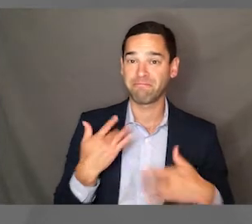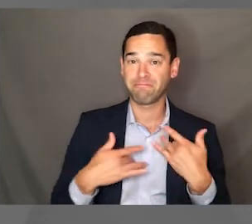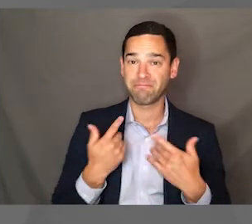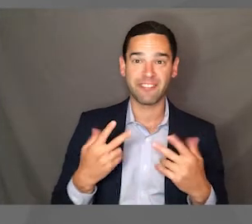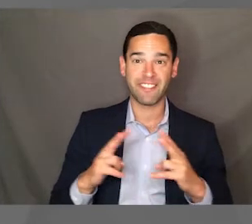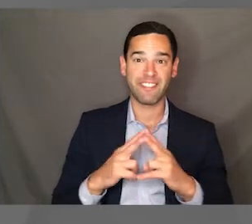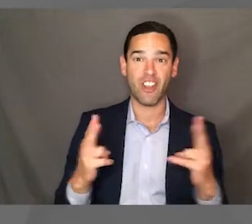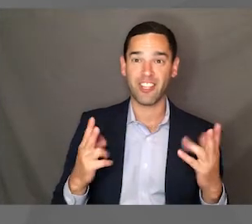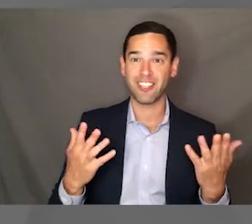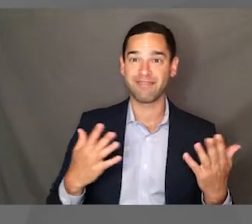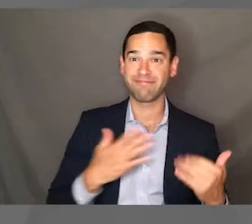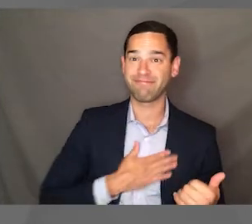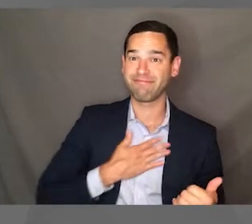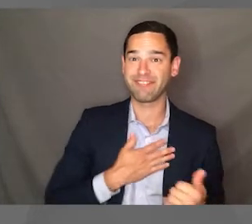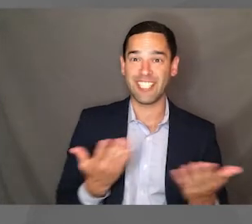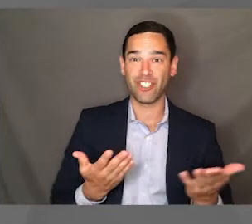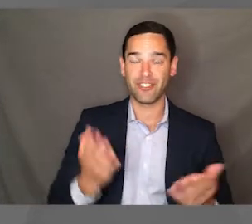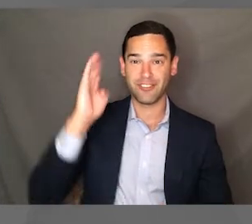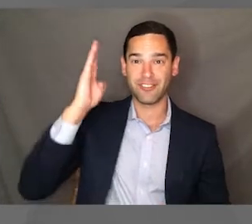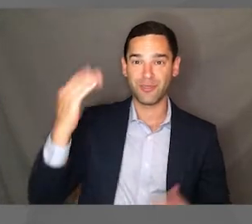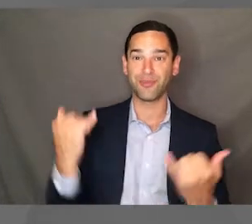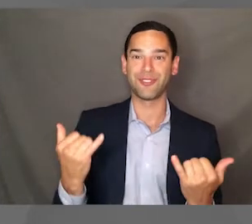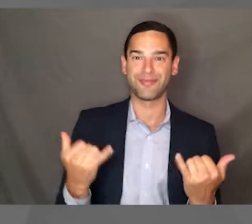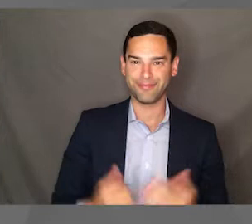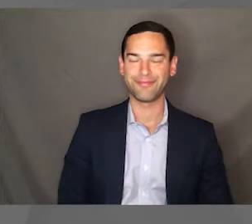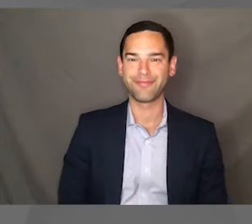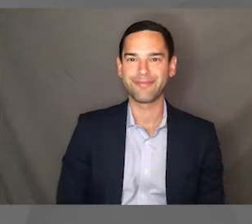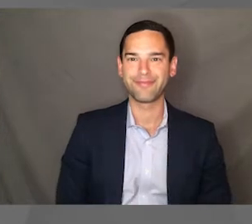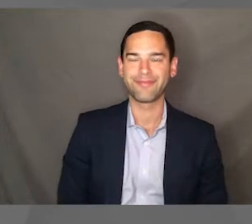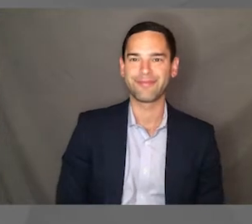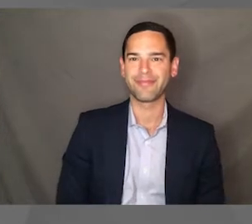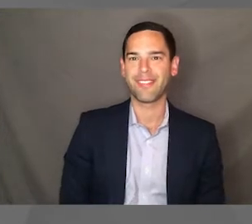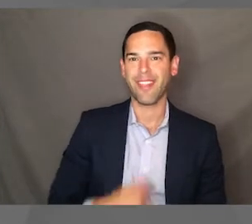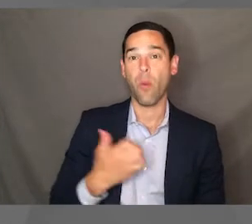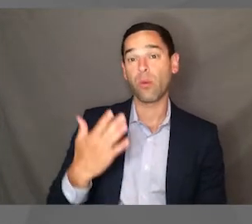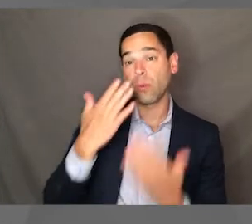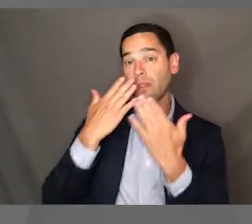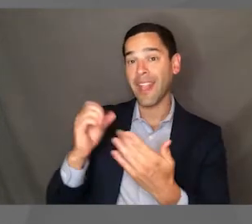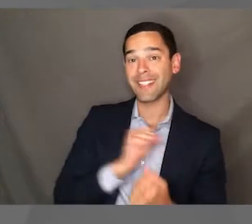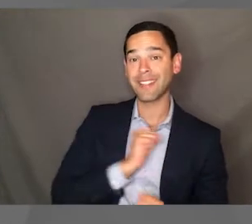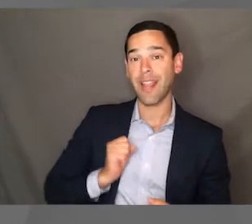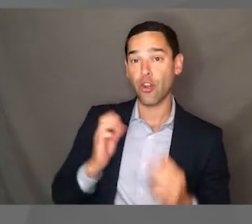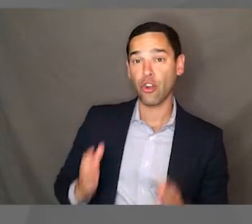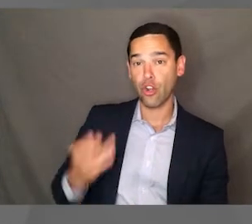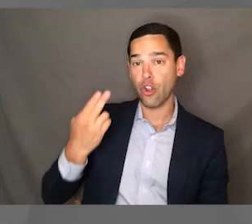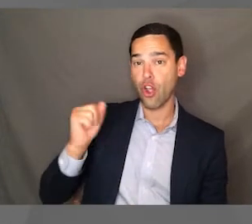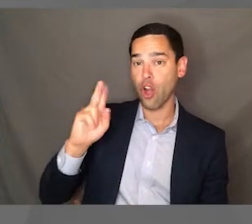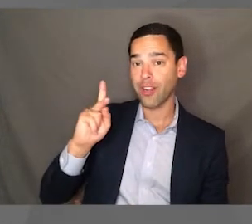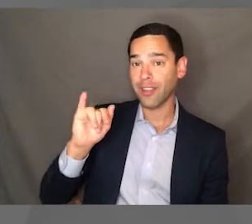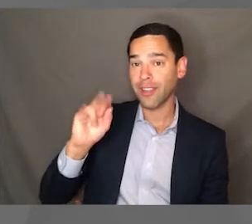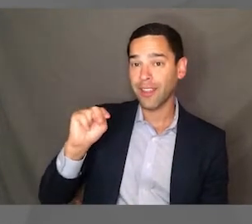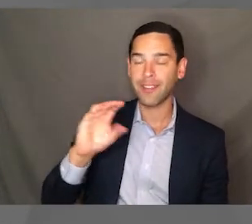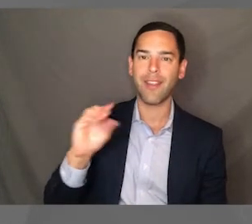to be speaking with all of you. Here, I want to thank Senator Harkin and the Harkin Institute